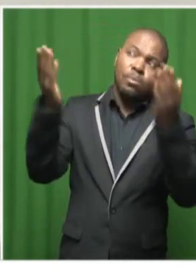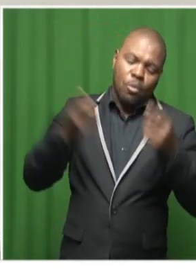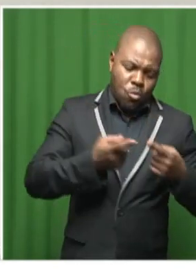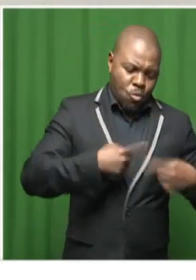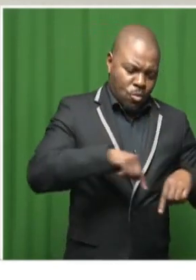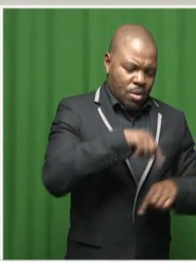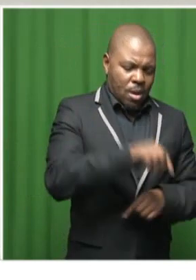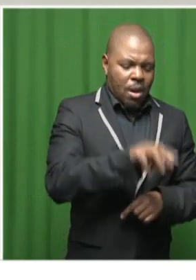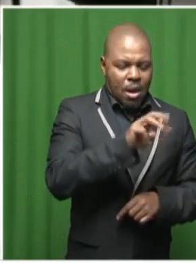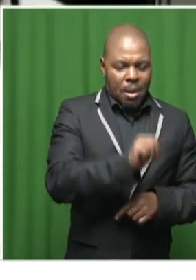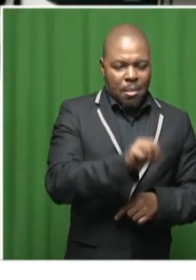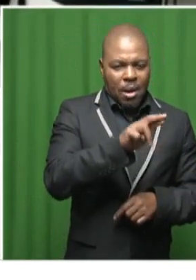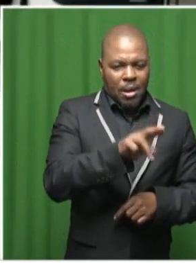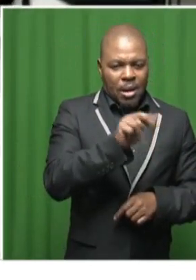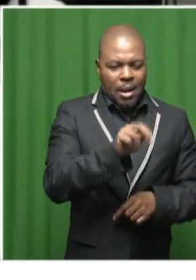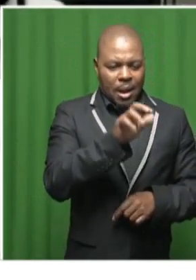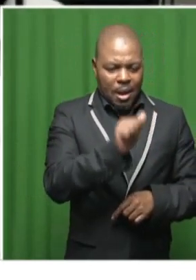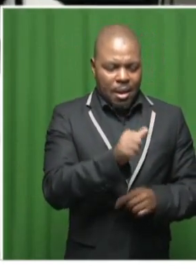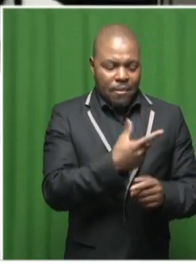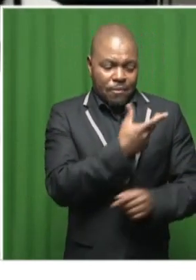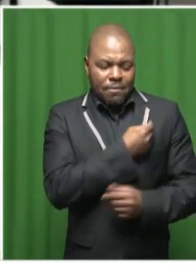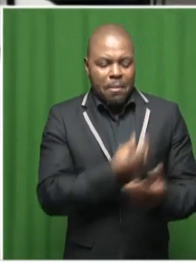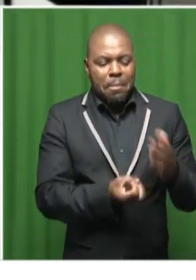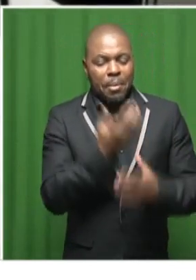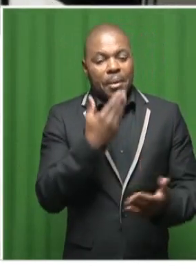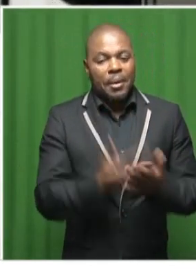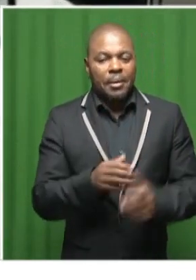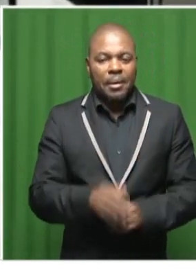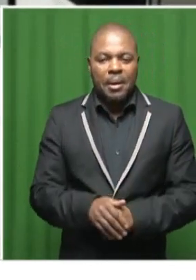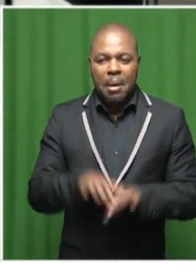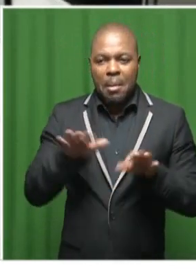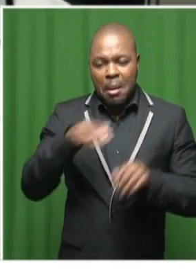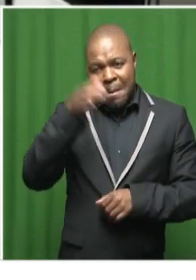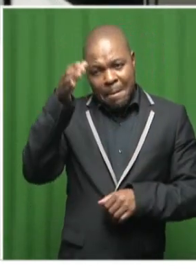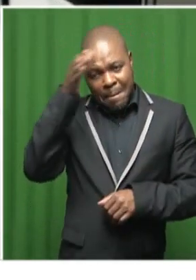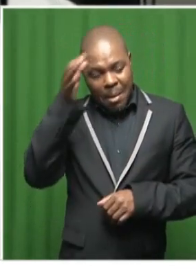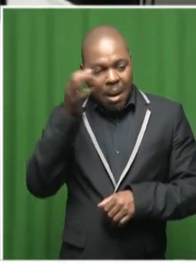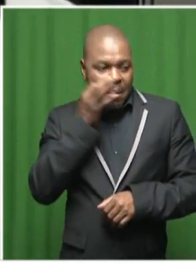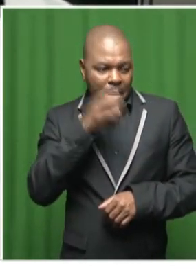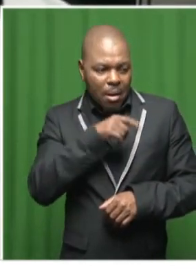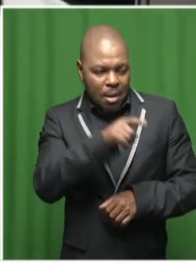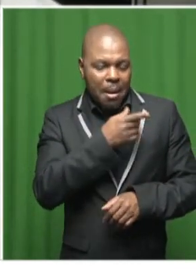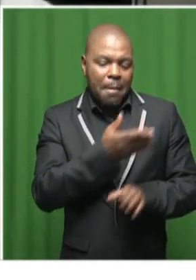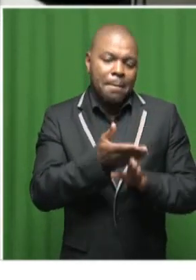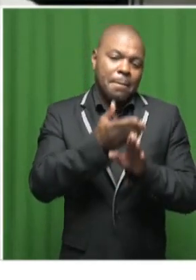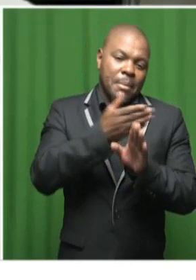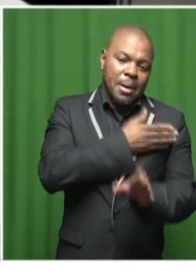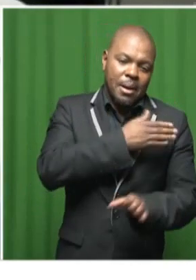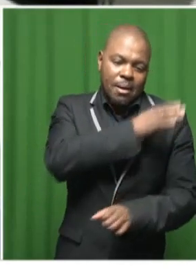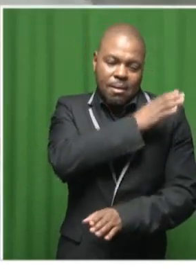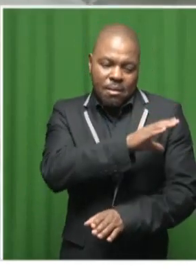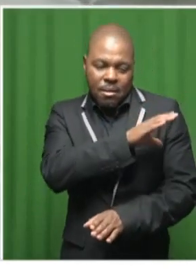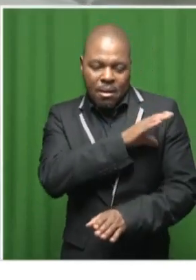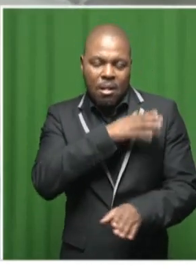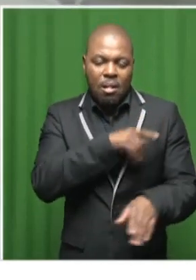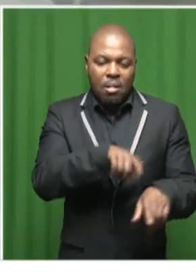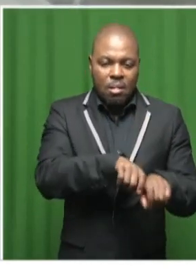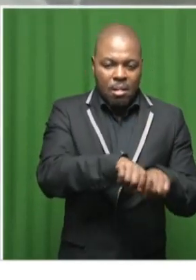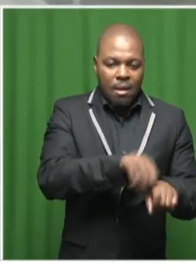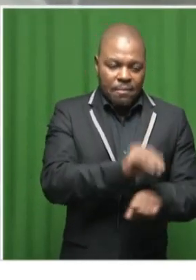do mRNA vaccines. Experts say the vaccine is already in the preclinical development stage.